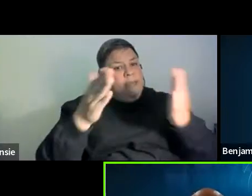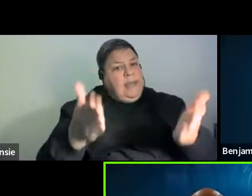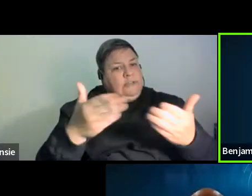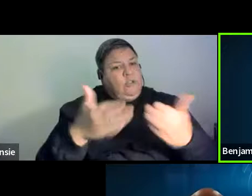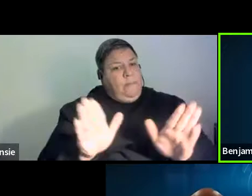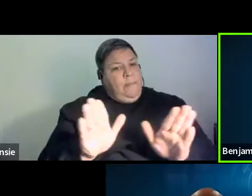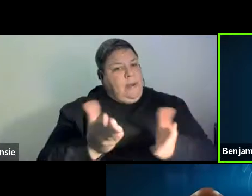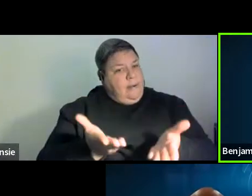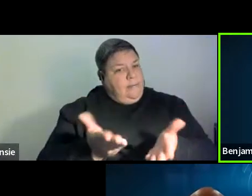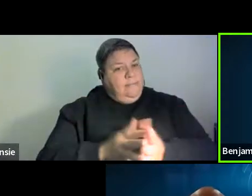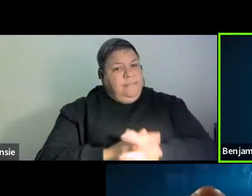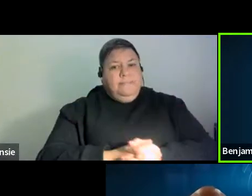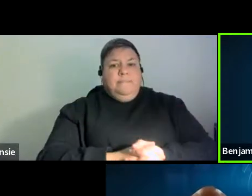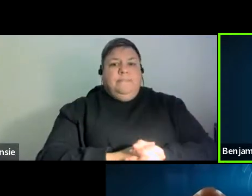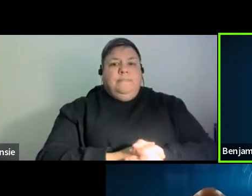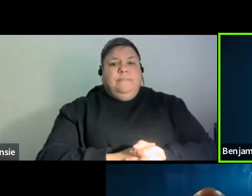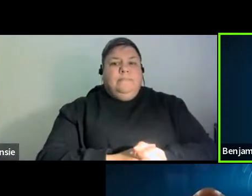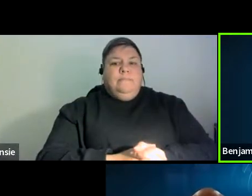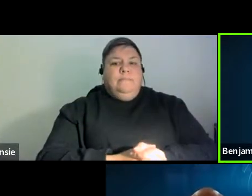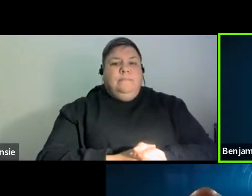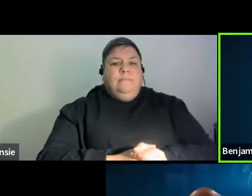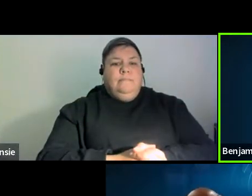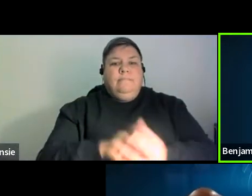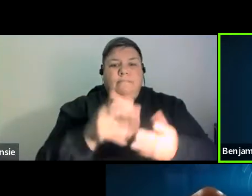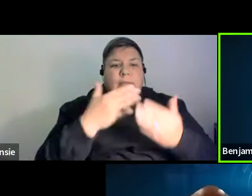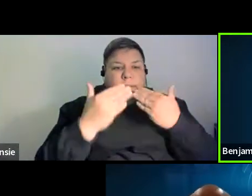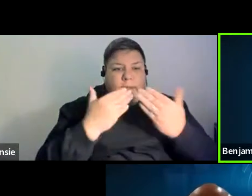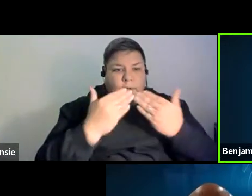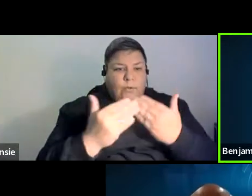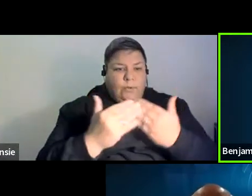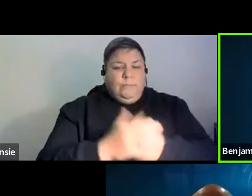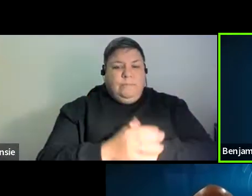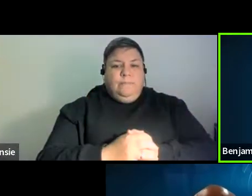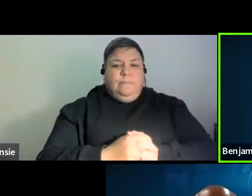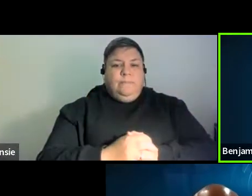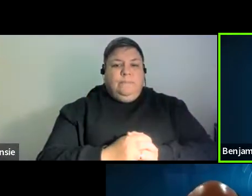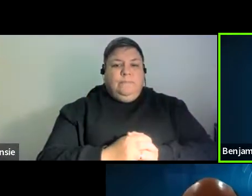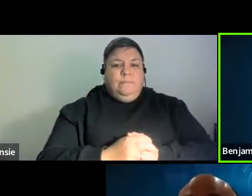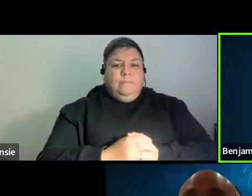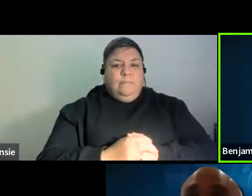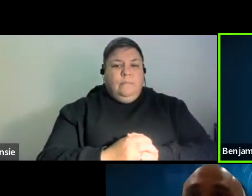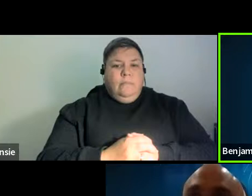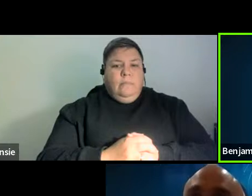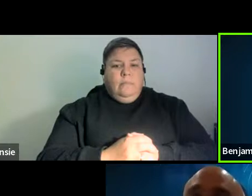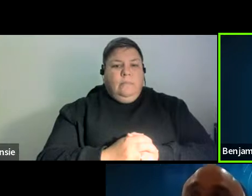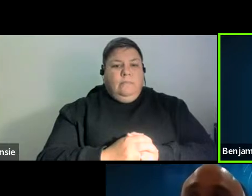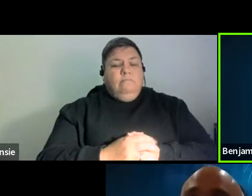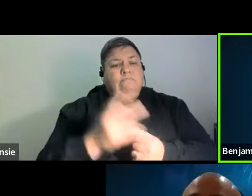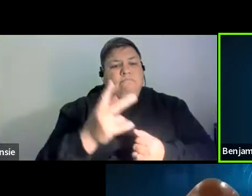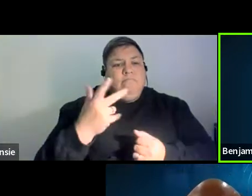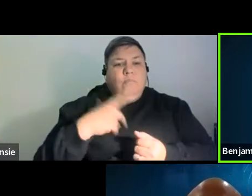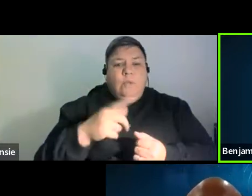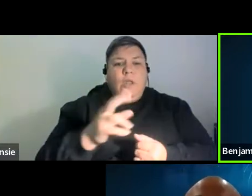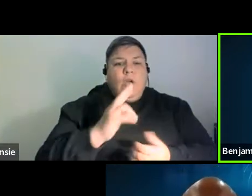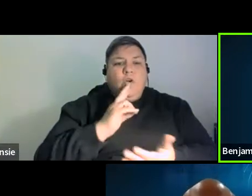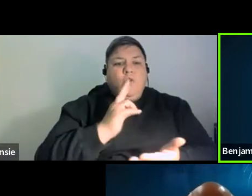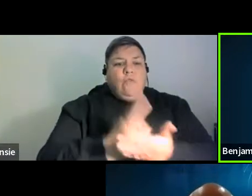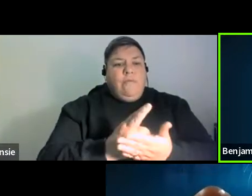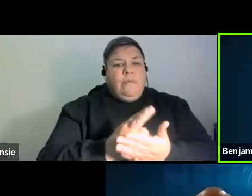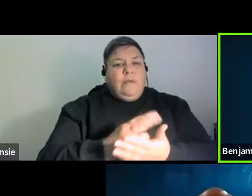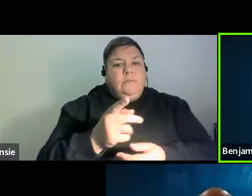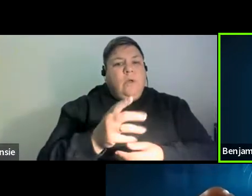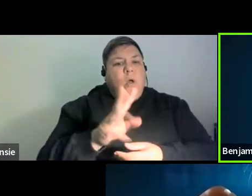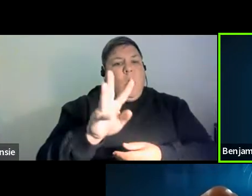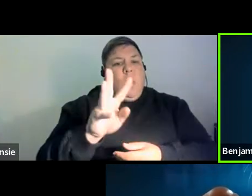Program Director. Thank you, Martin. I just also want to reference this question from Wayne Norville